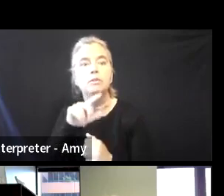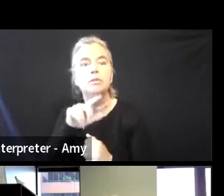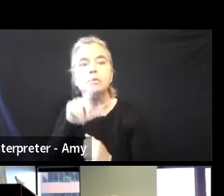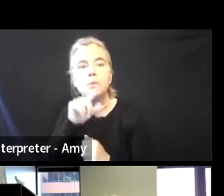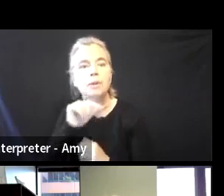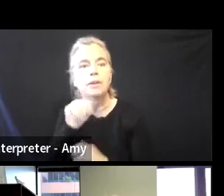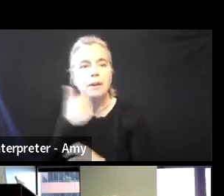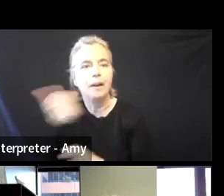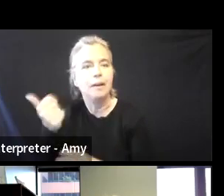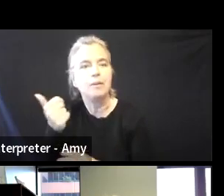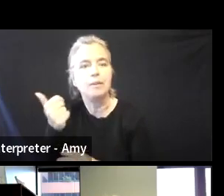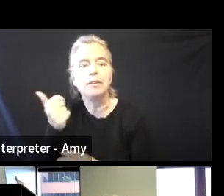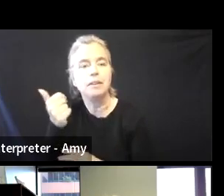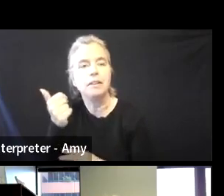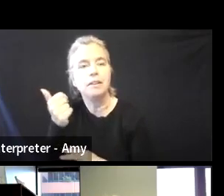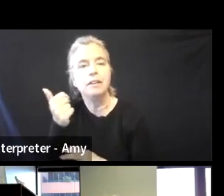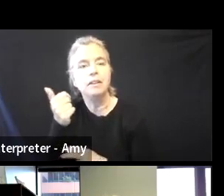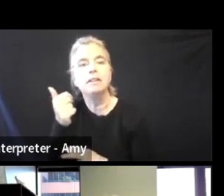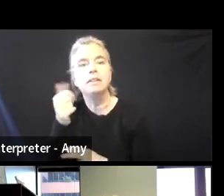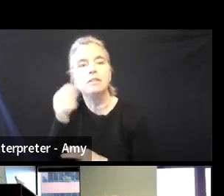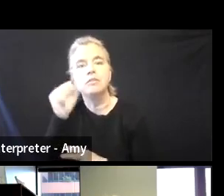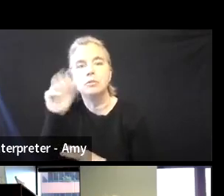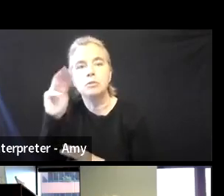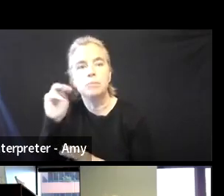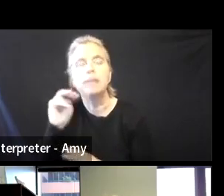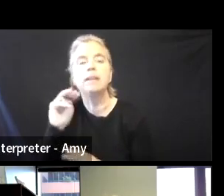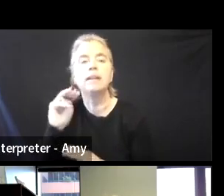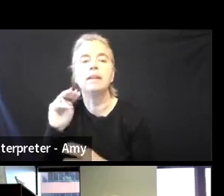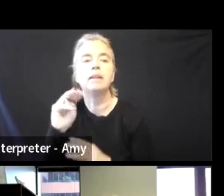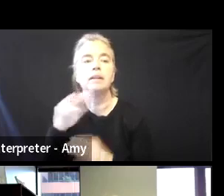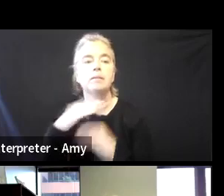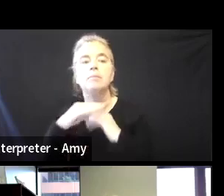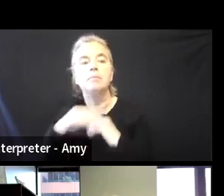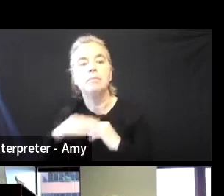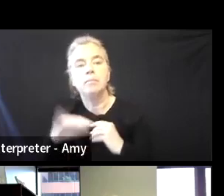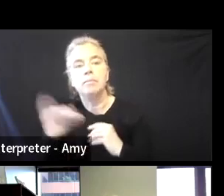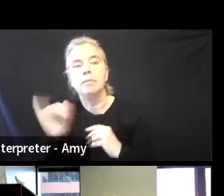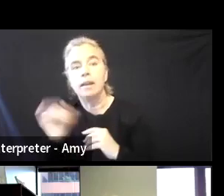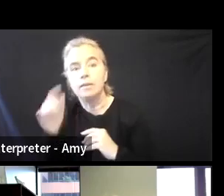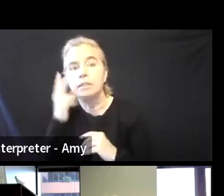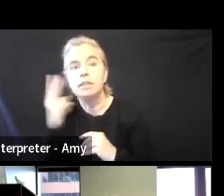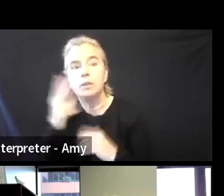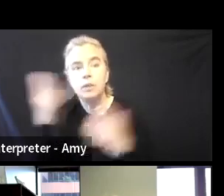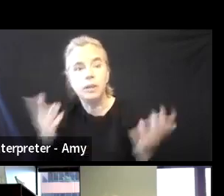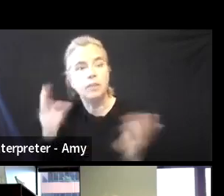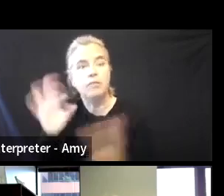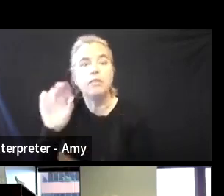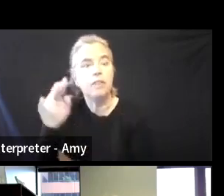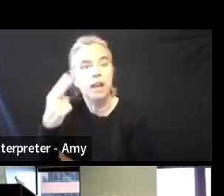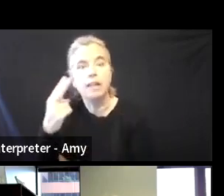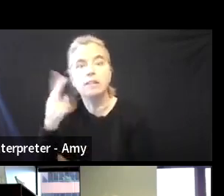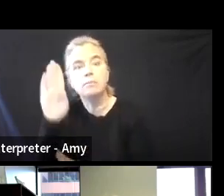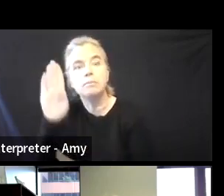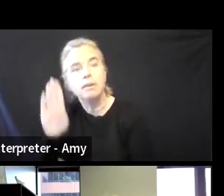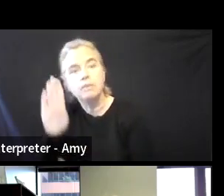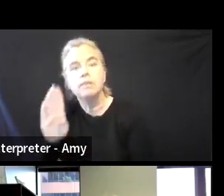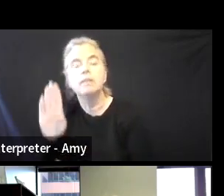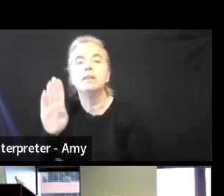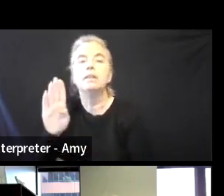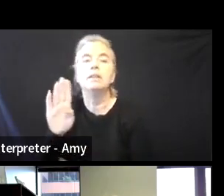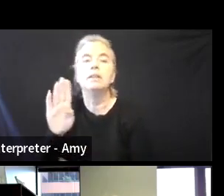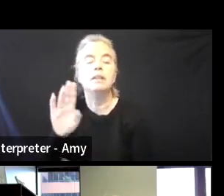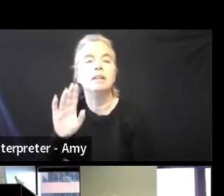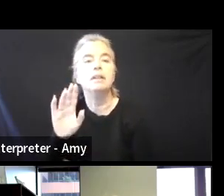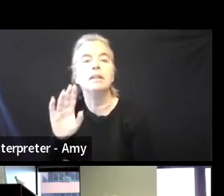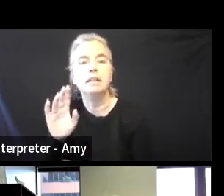over here on the east side quite a bit, Fairview Heights, O'Fallon, Belleville. Kevin, even you and your wife for breakfast last